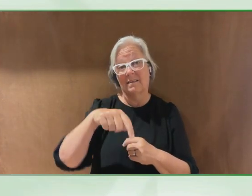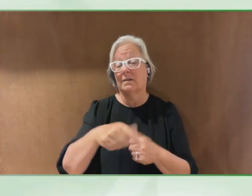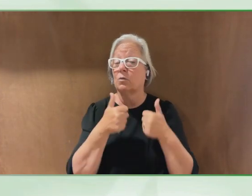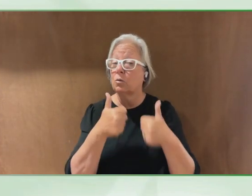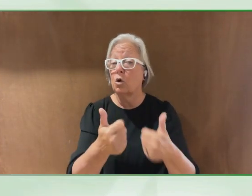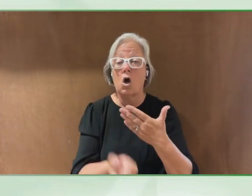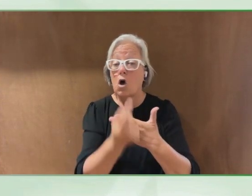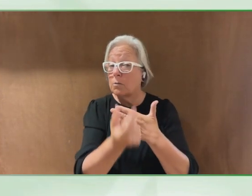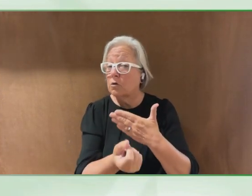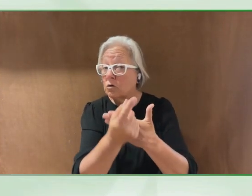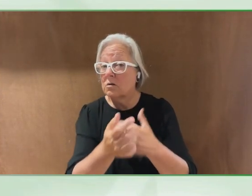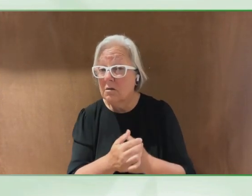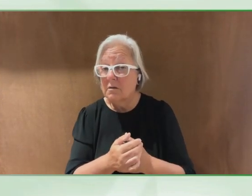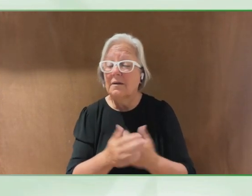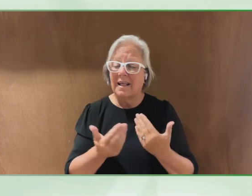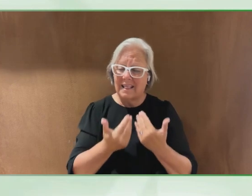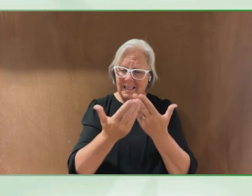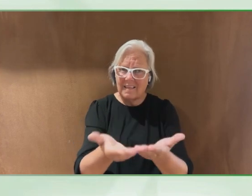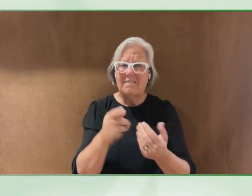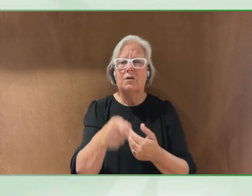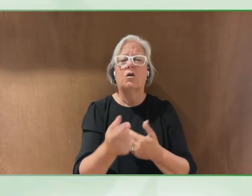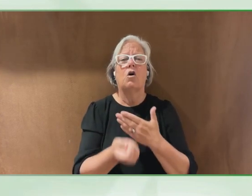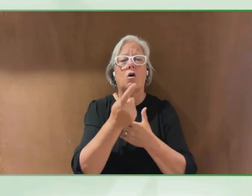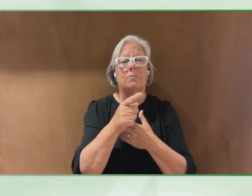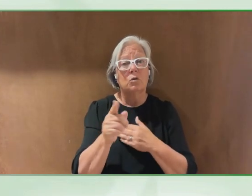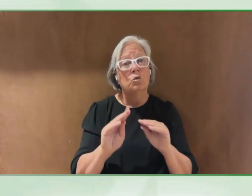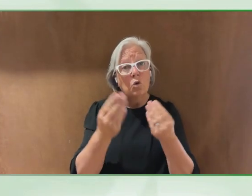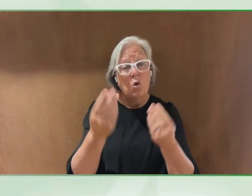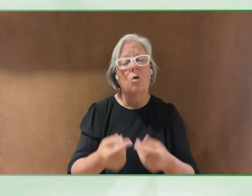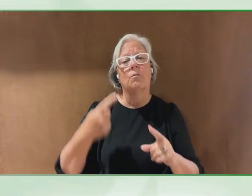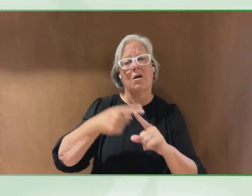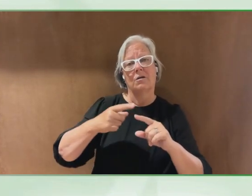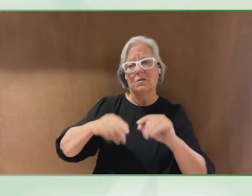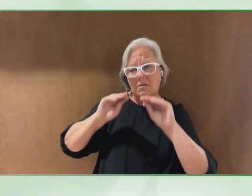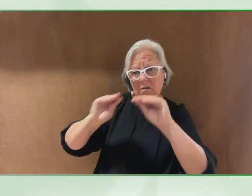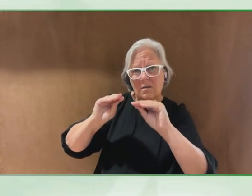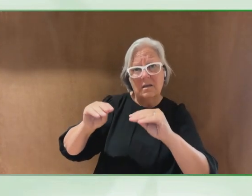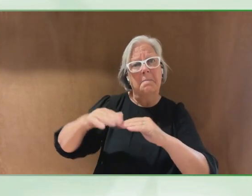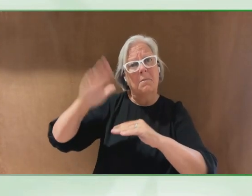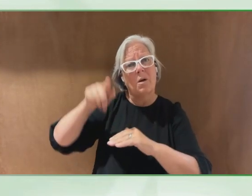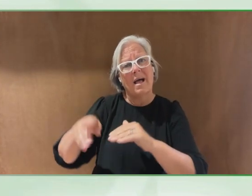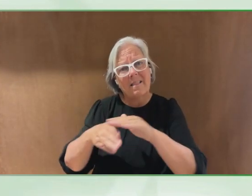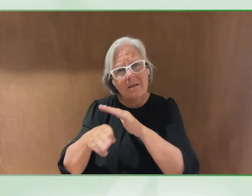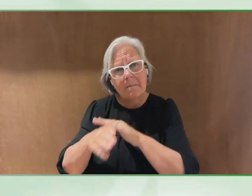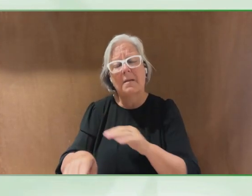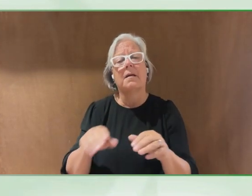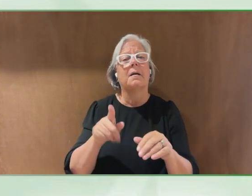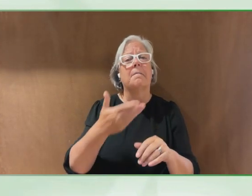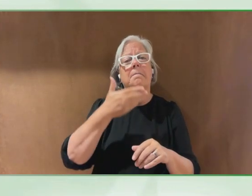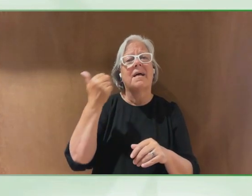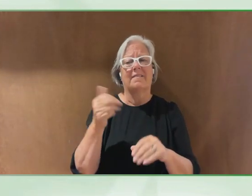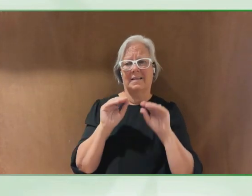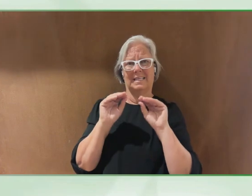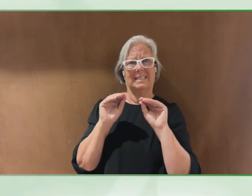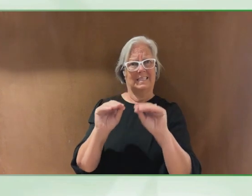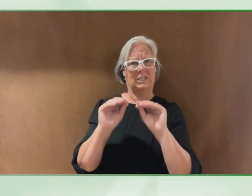young people, if we make education much more easily accessible by having better teacher training, by having more